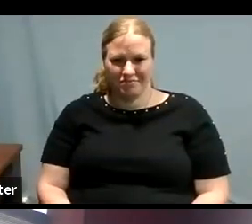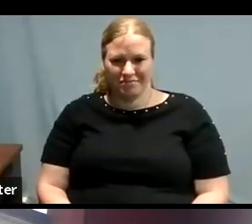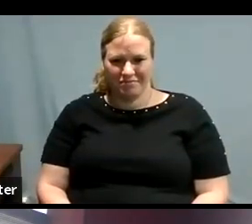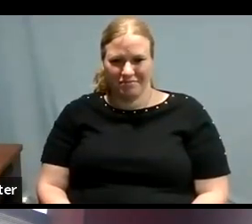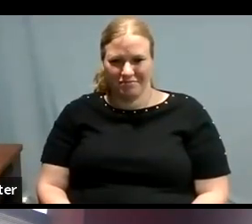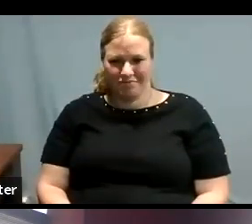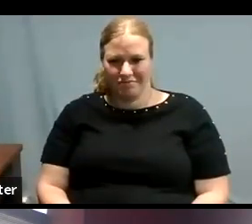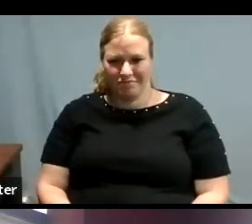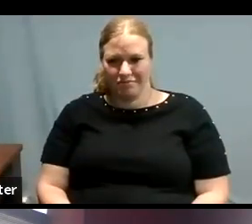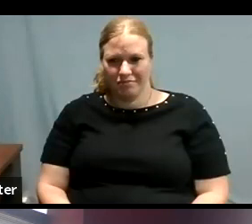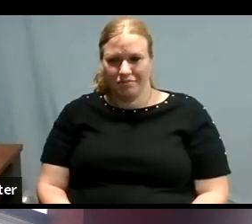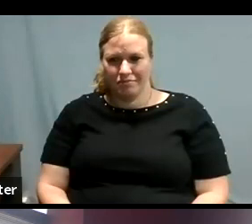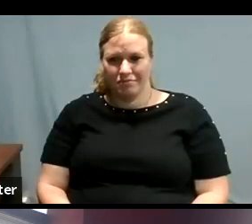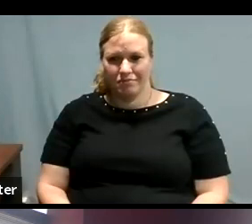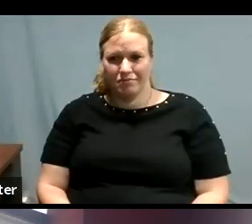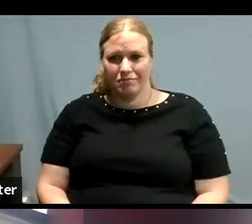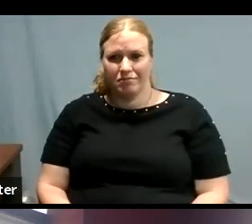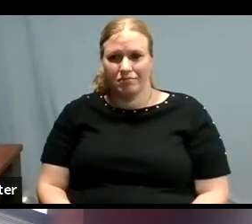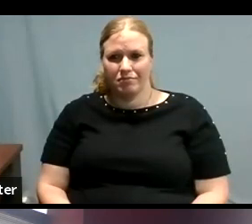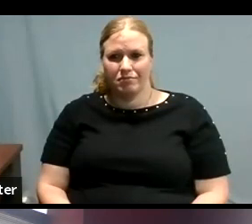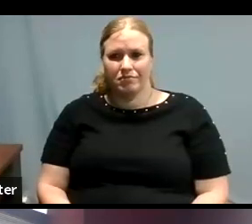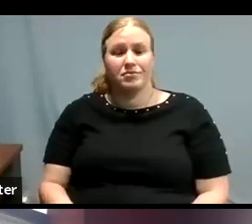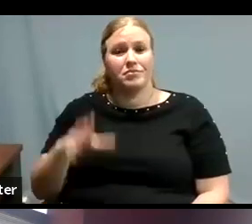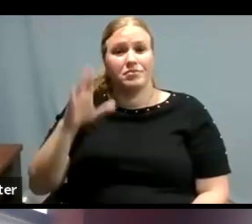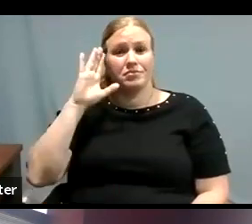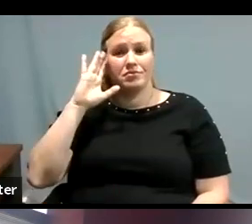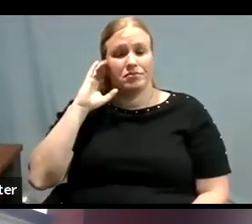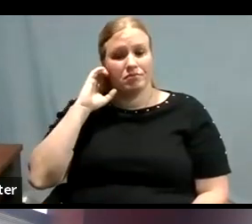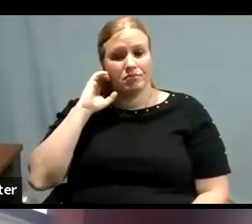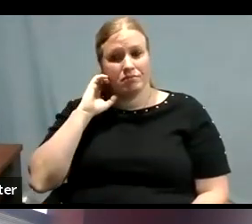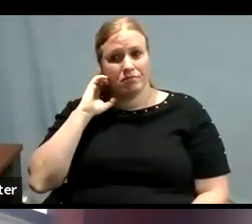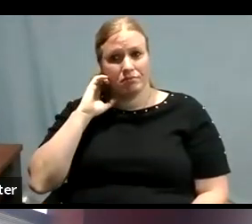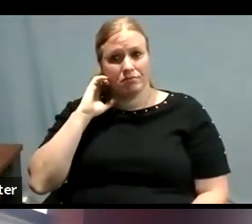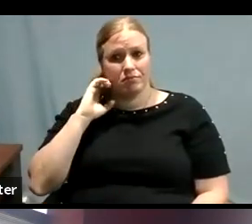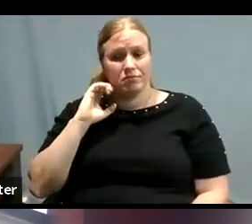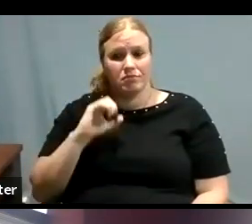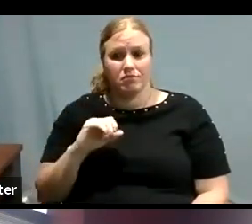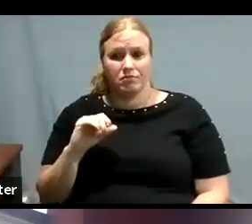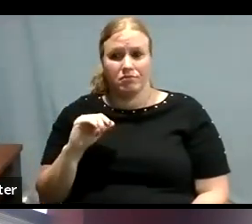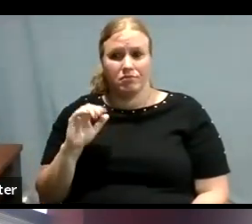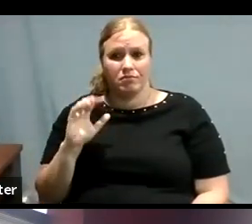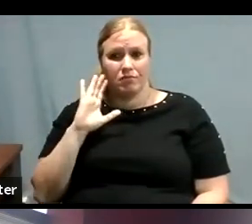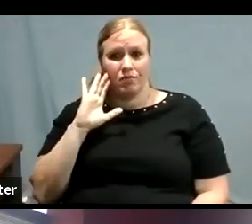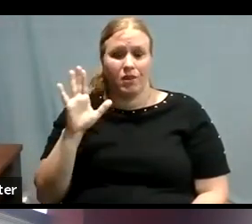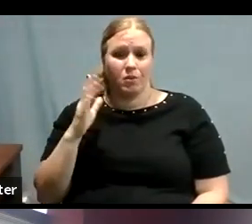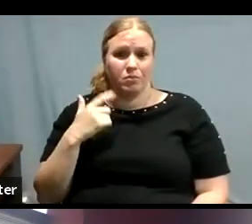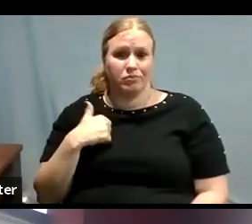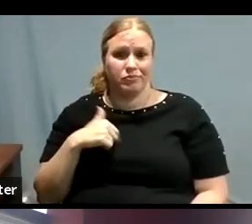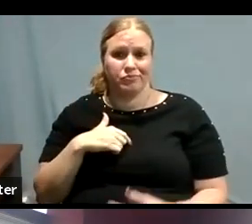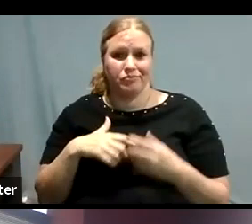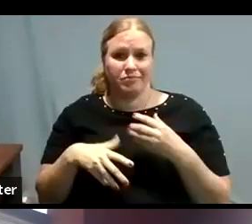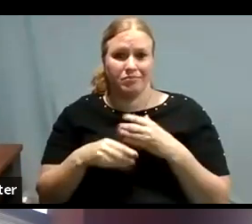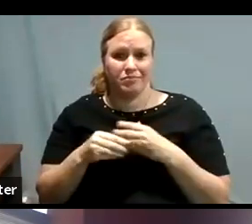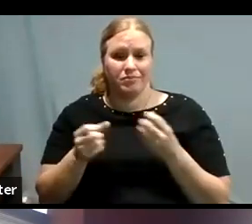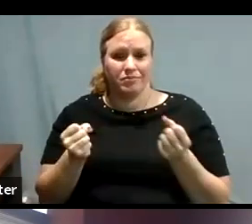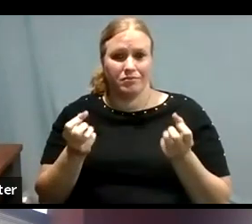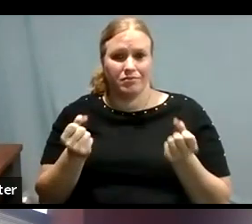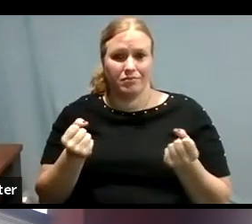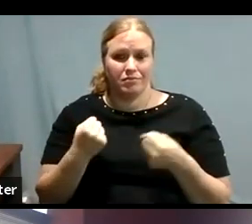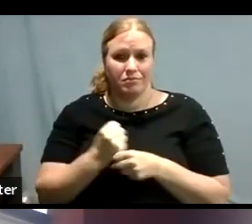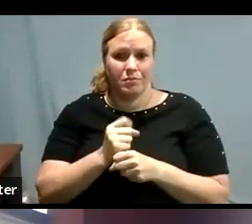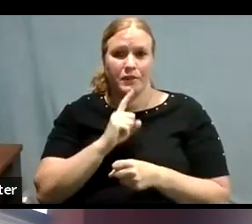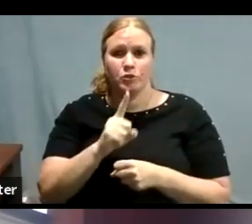Good to see you. We are adding a signing in today to make sure that the press conferences are